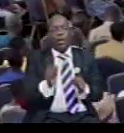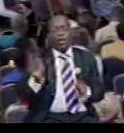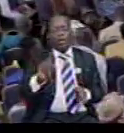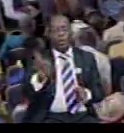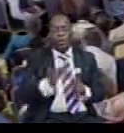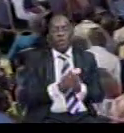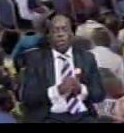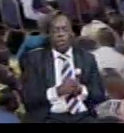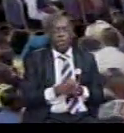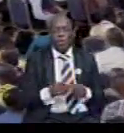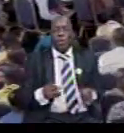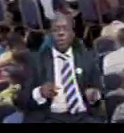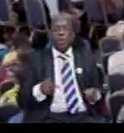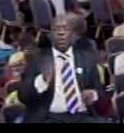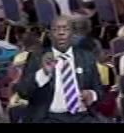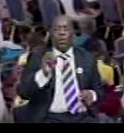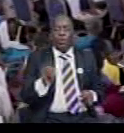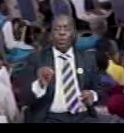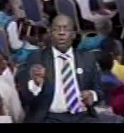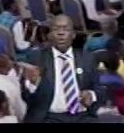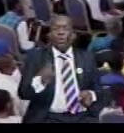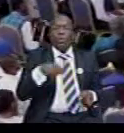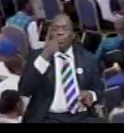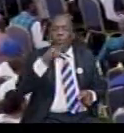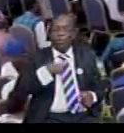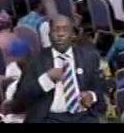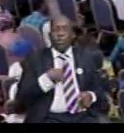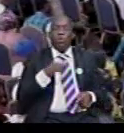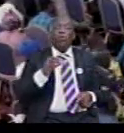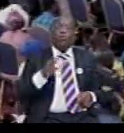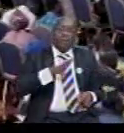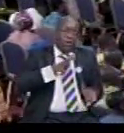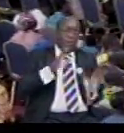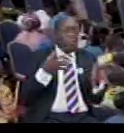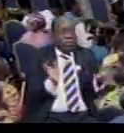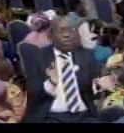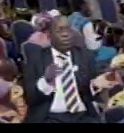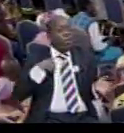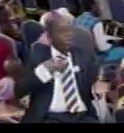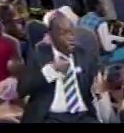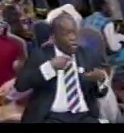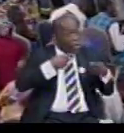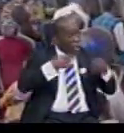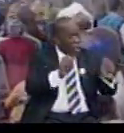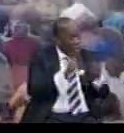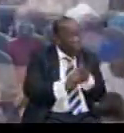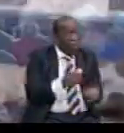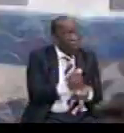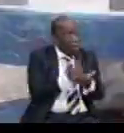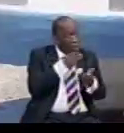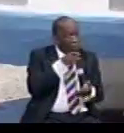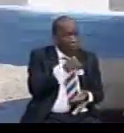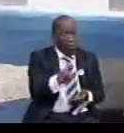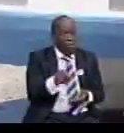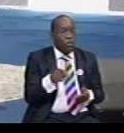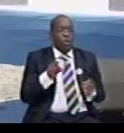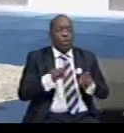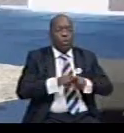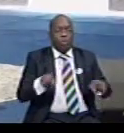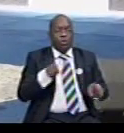So they told me, okay, we'll try to help you, but you are not